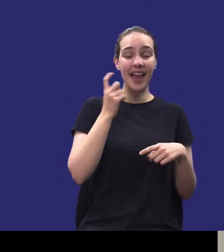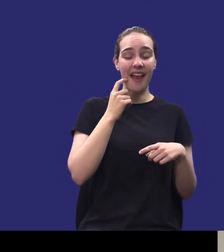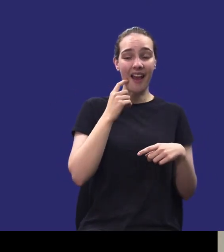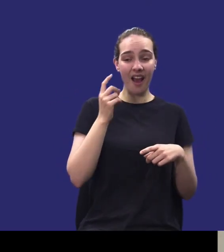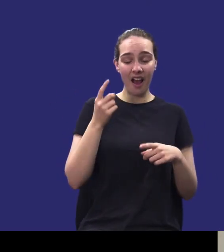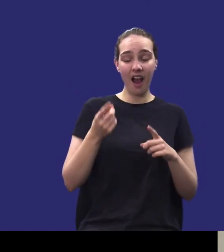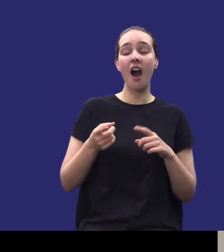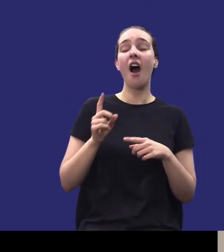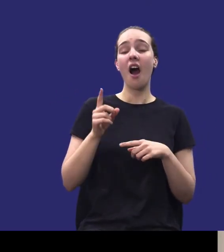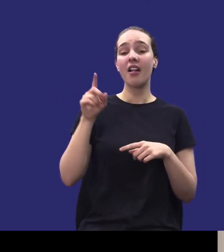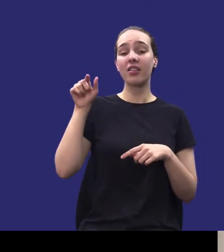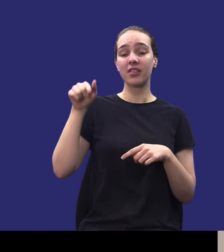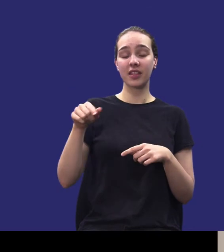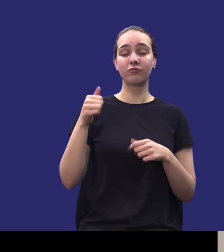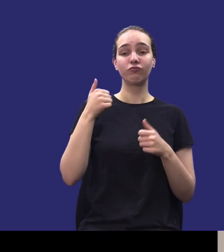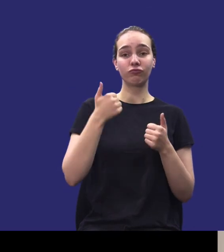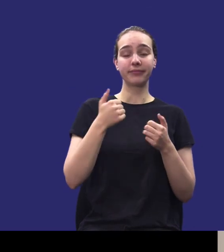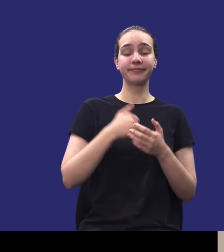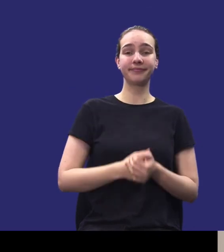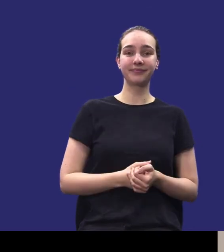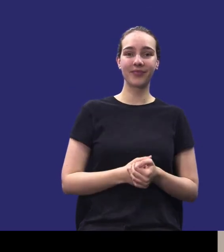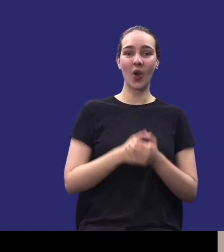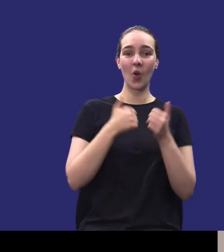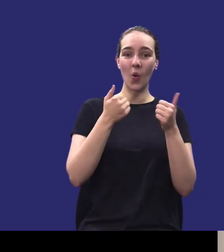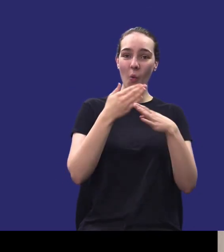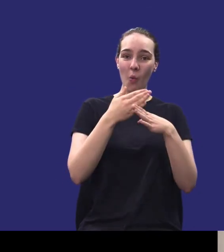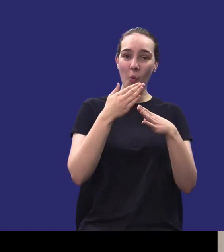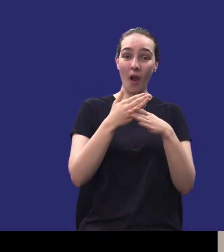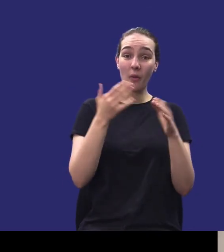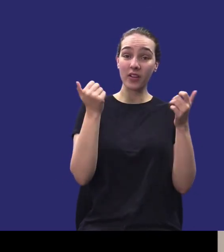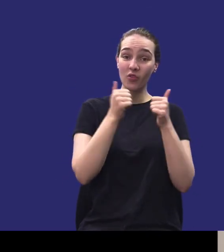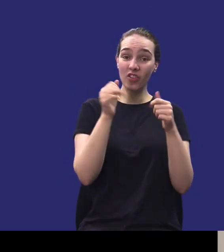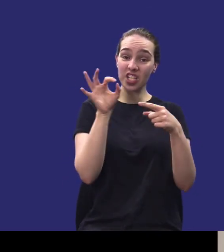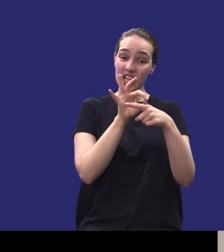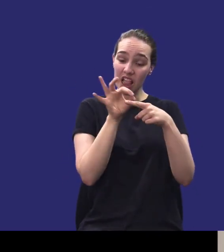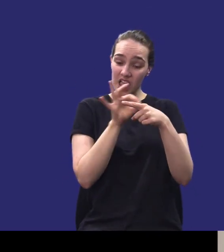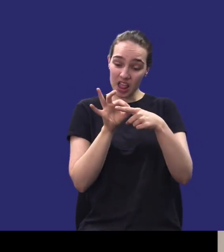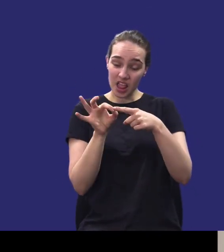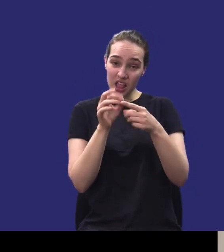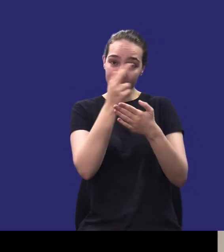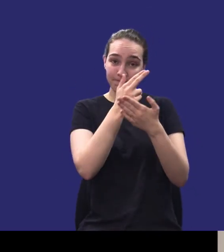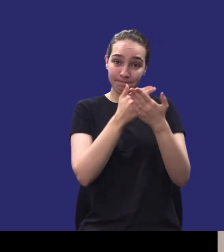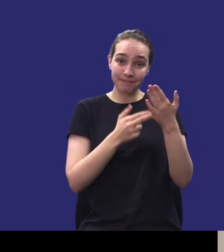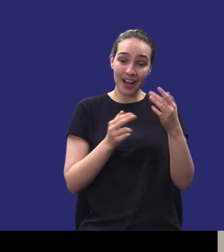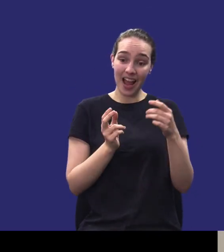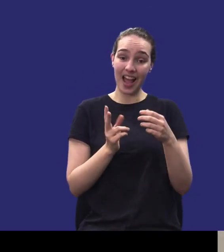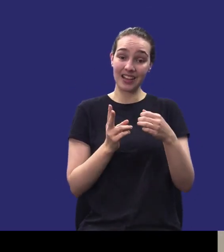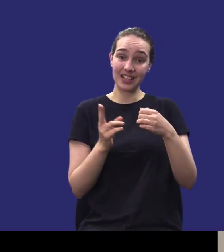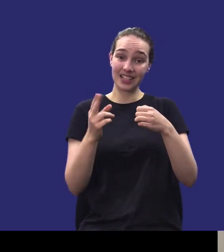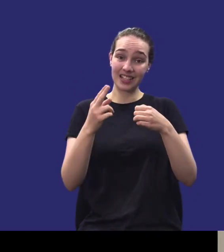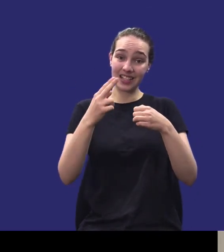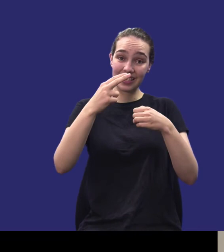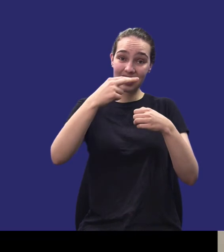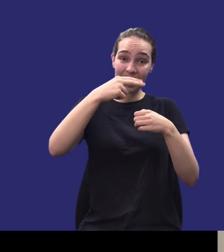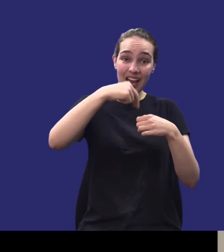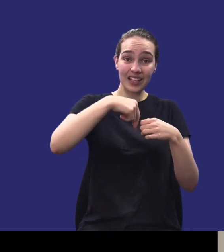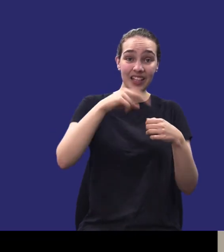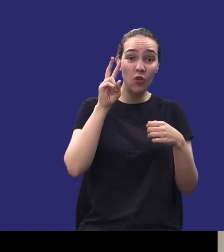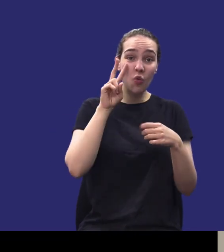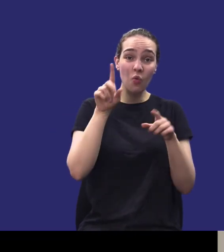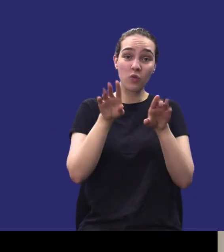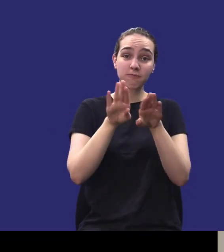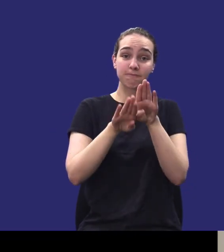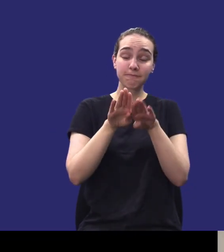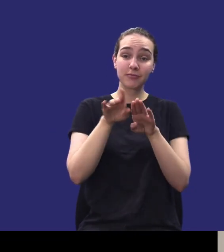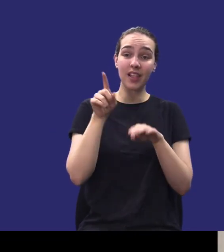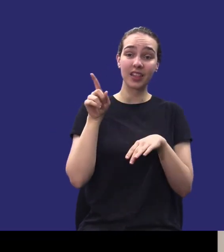yours. Great job, guys! Once you've finished colouring it in and cutting out your coins, they'll look a little bit like